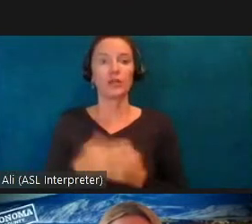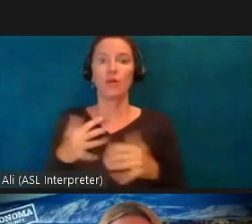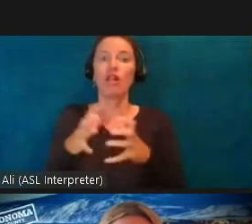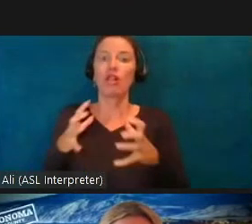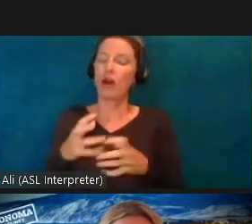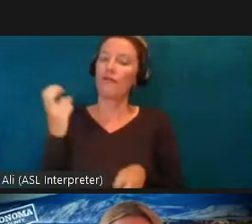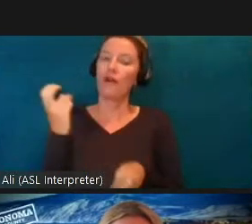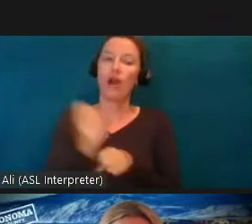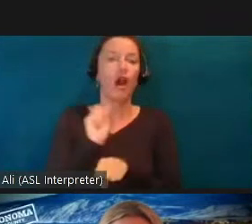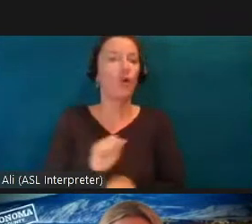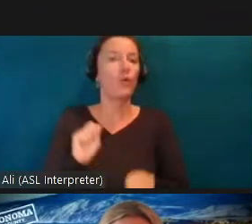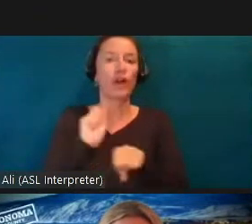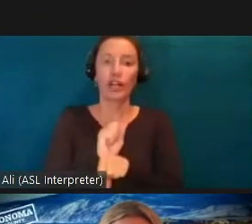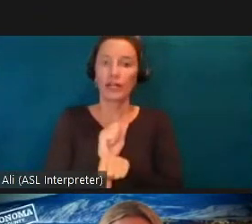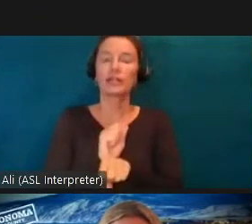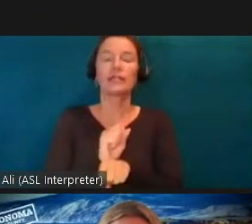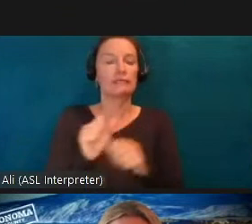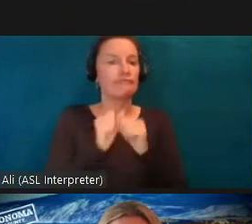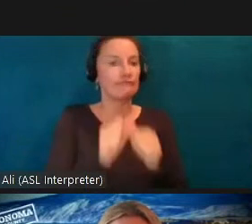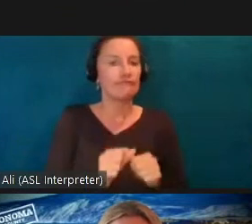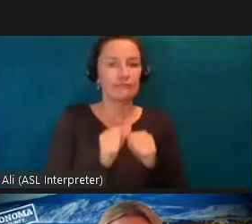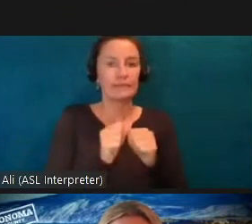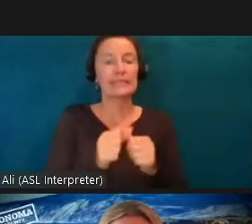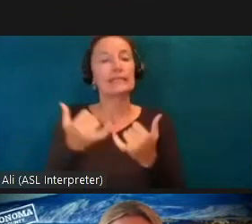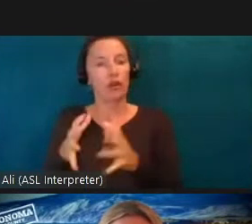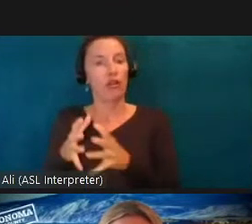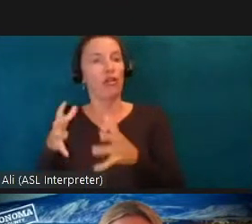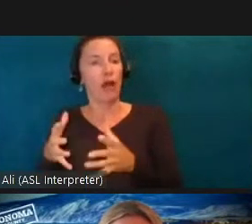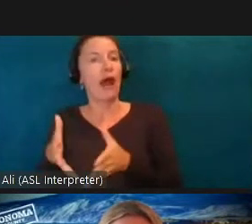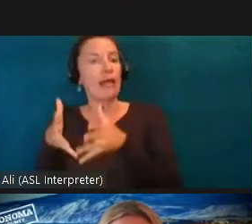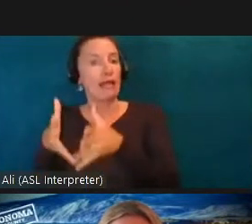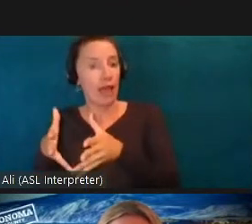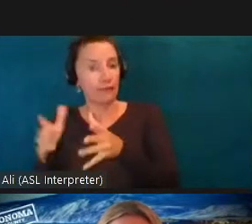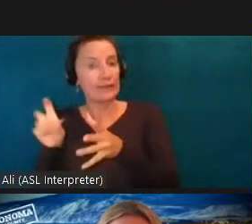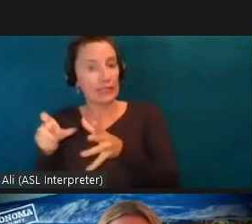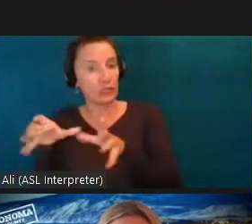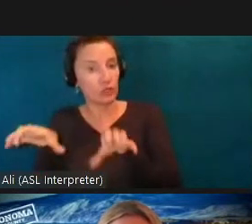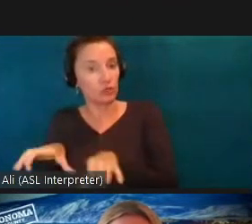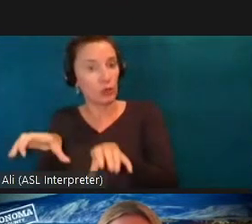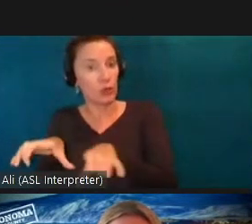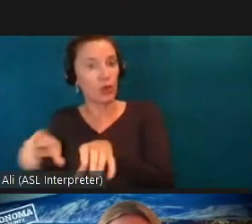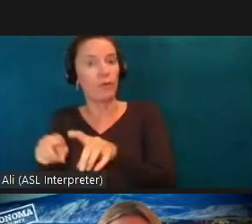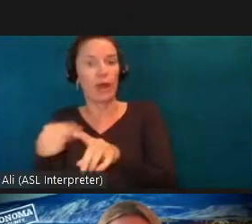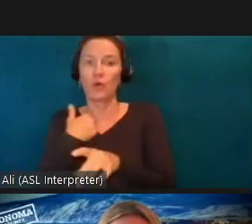lot of hard work left to do, but we're pushing one step at a time. Thank you.